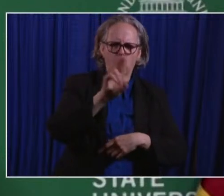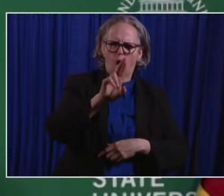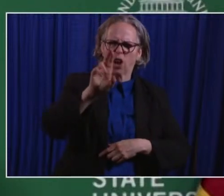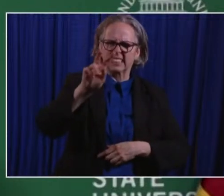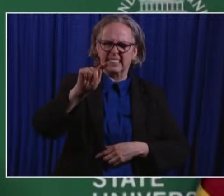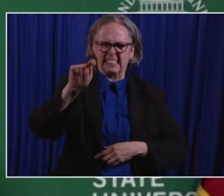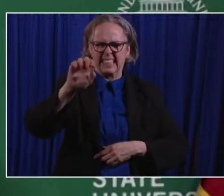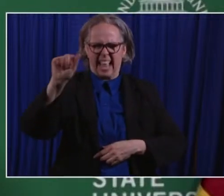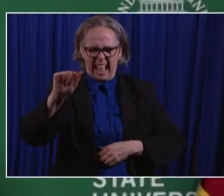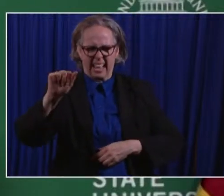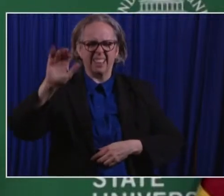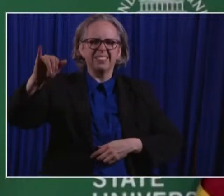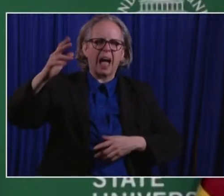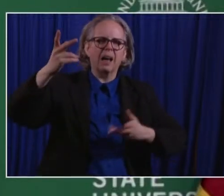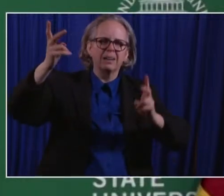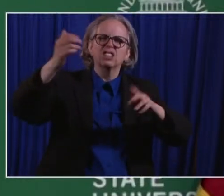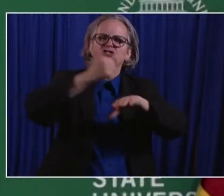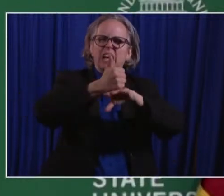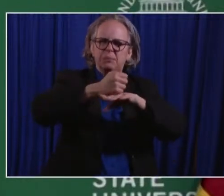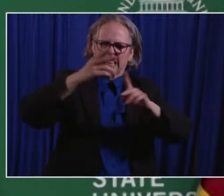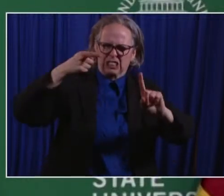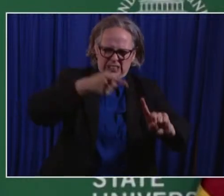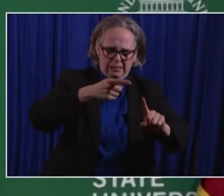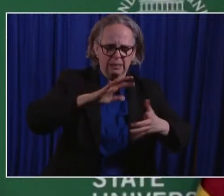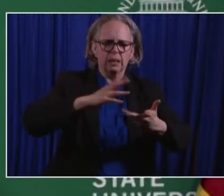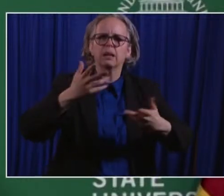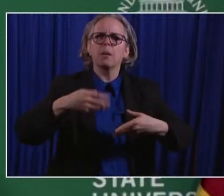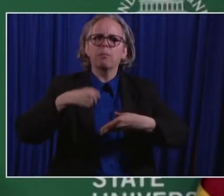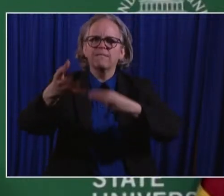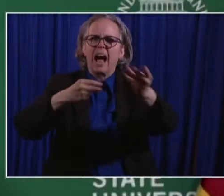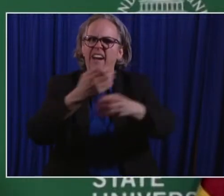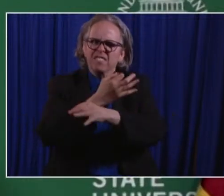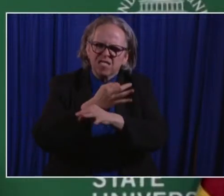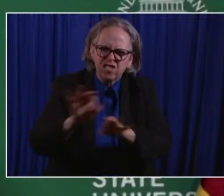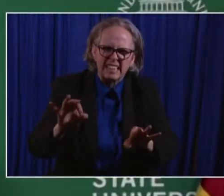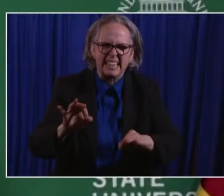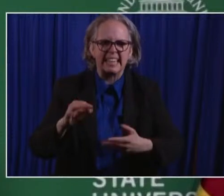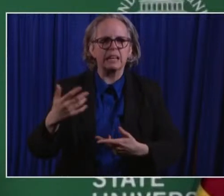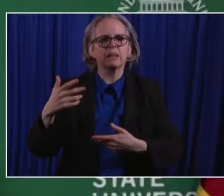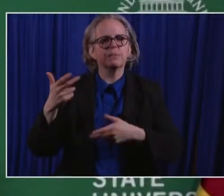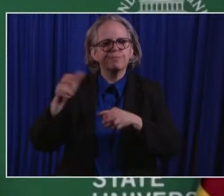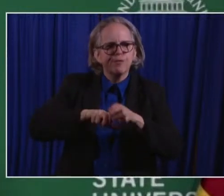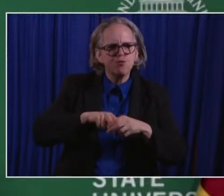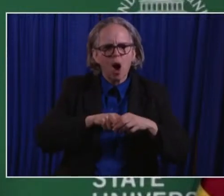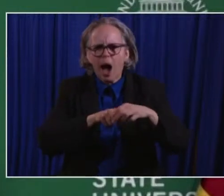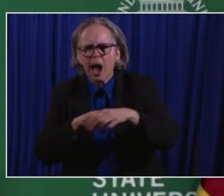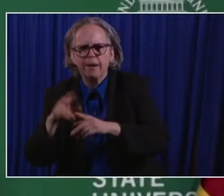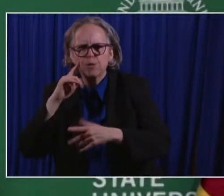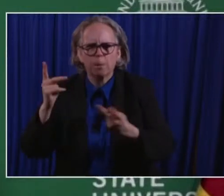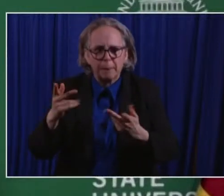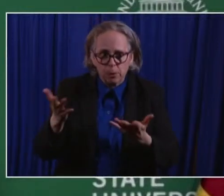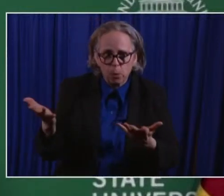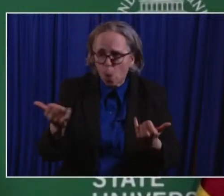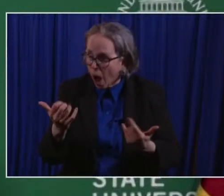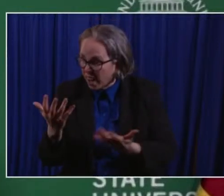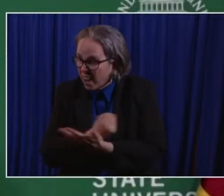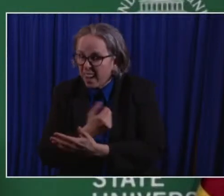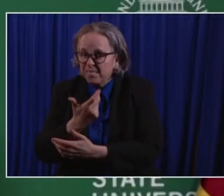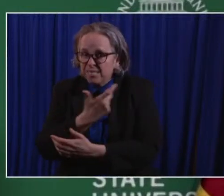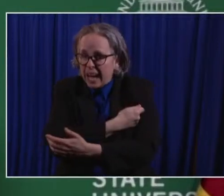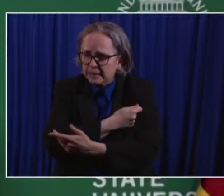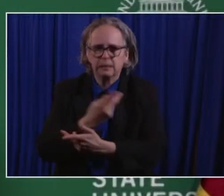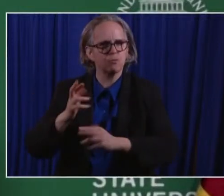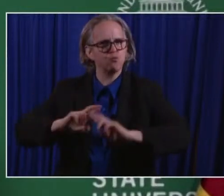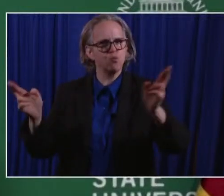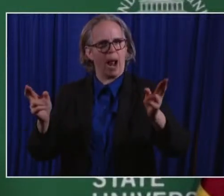round-trip rides to individuals to get their vaccine. So there's just a few of the examples. I just talked about some of